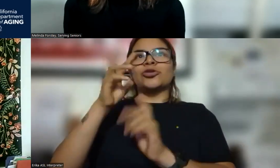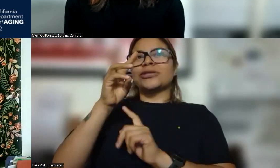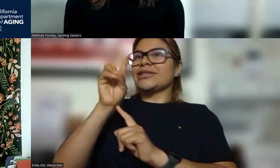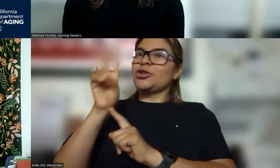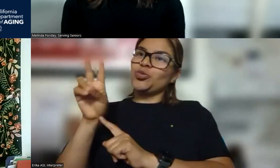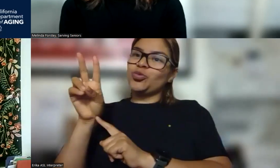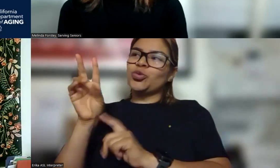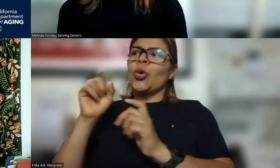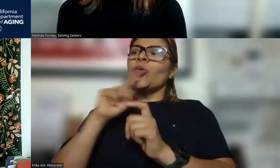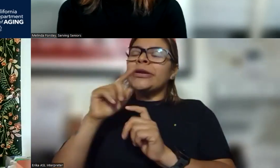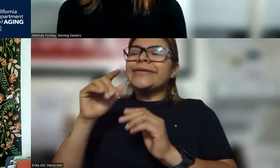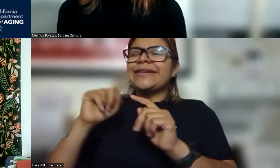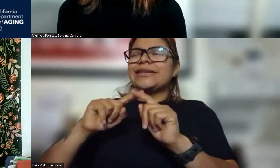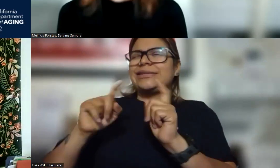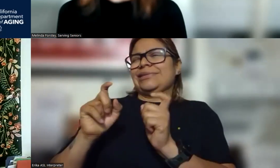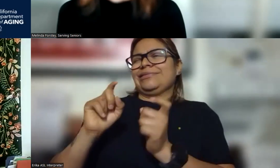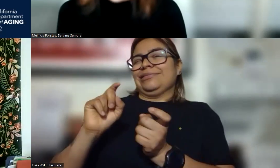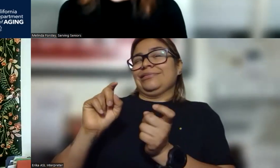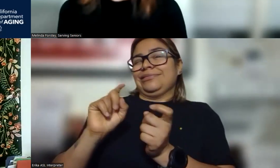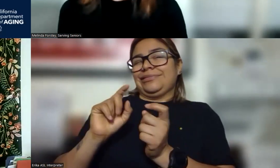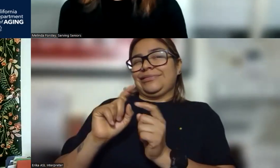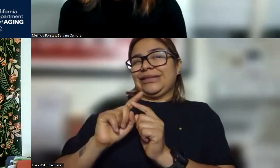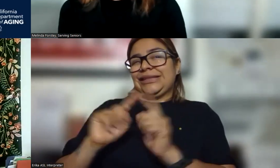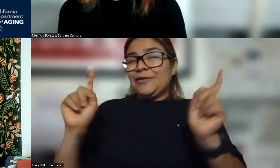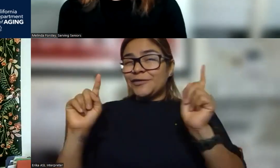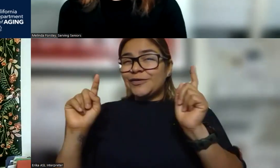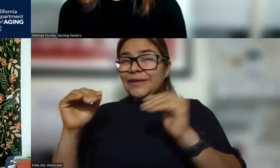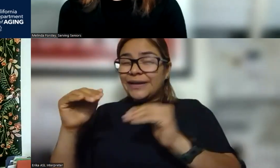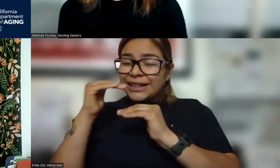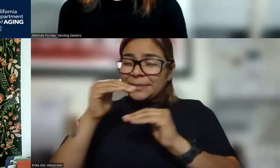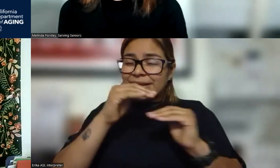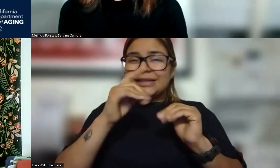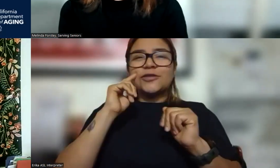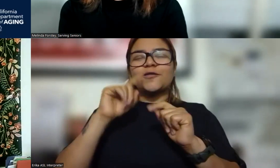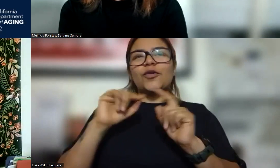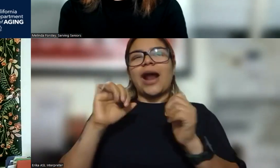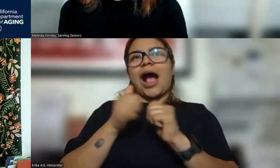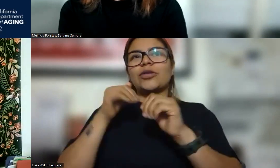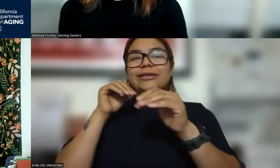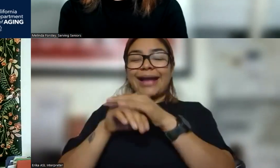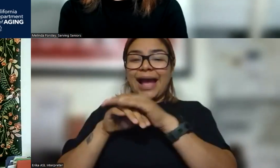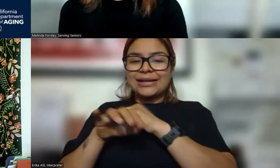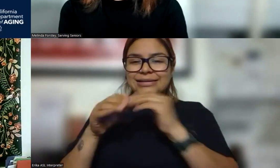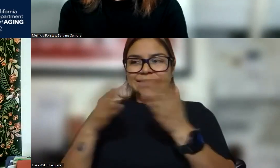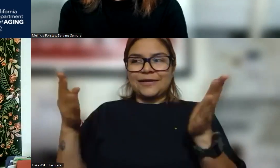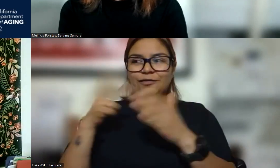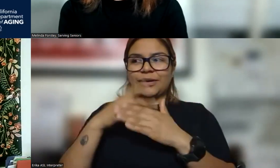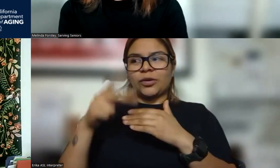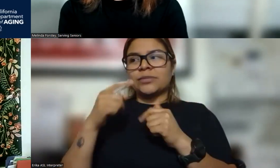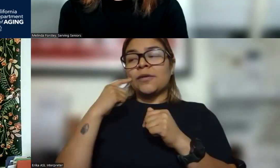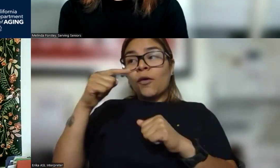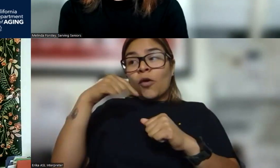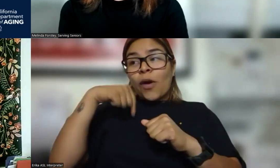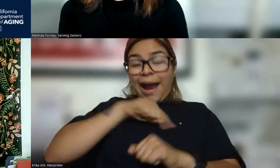these strange exclusions for this population from accessing these. So in our